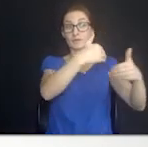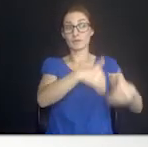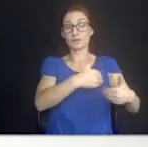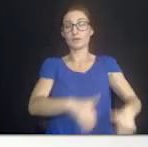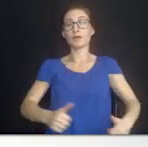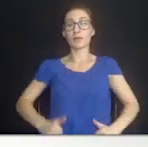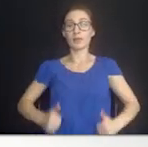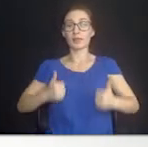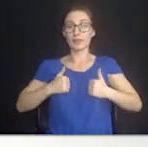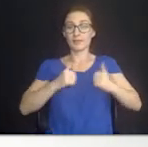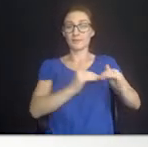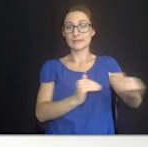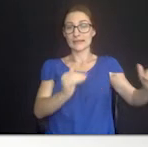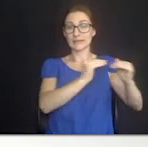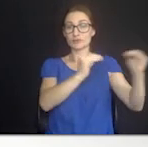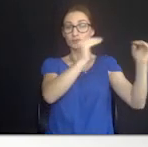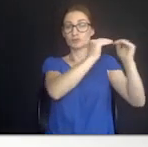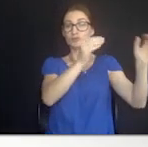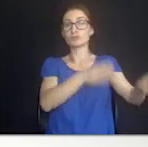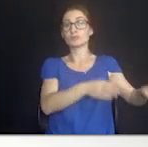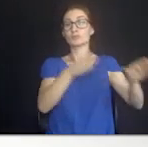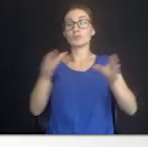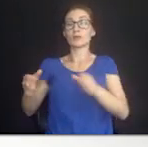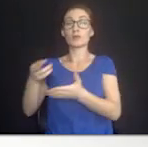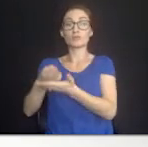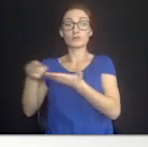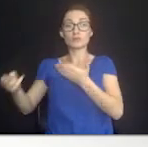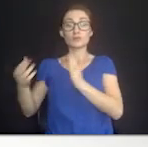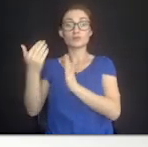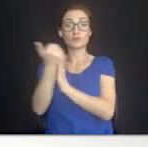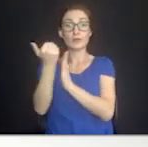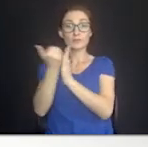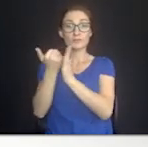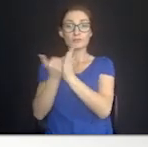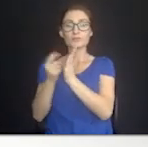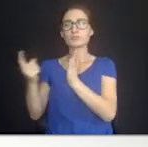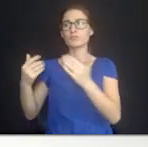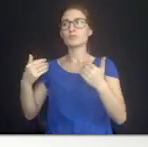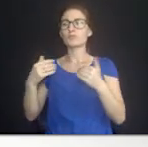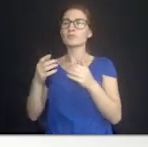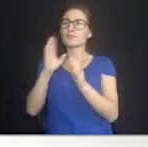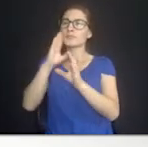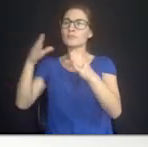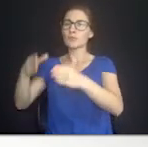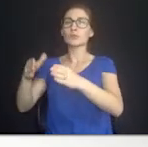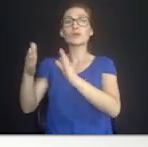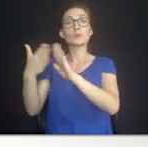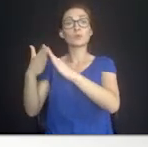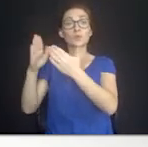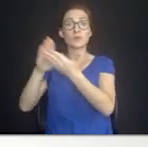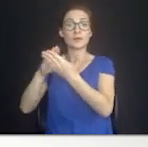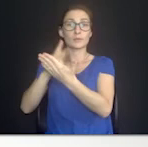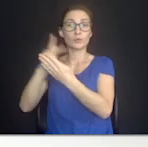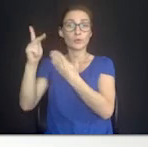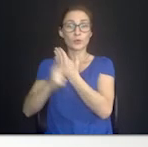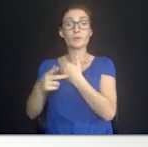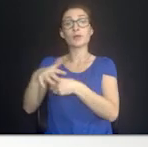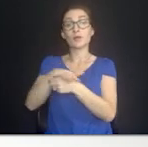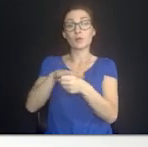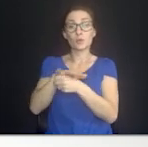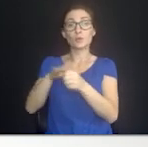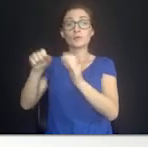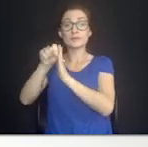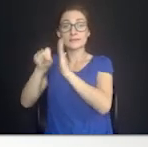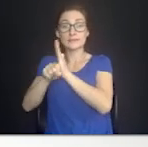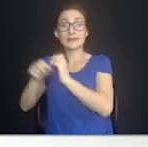by life stage. And then our resource directory is more community programs in the state, in